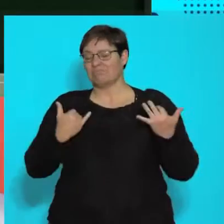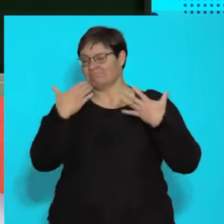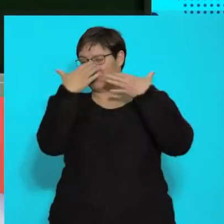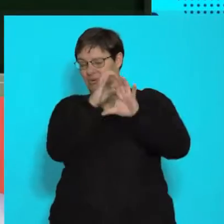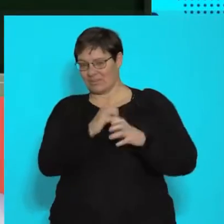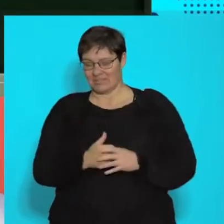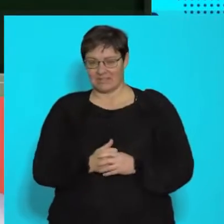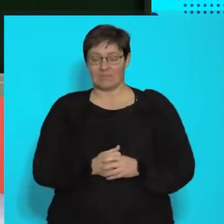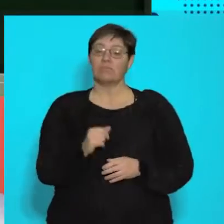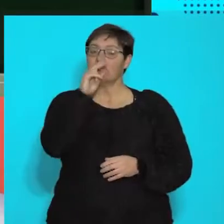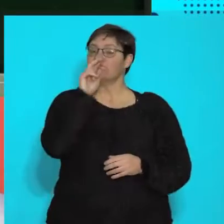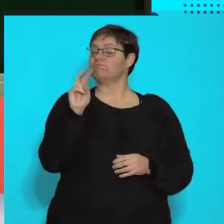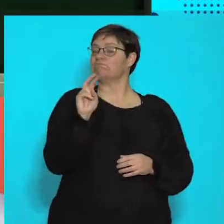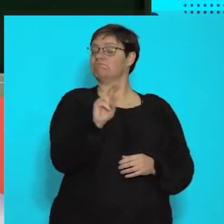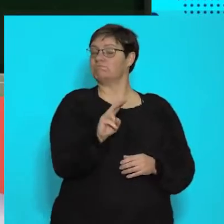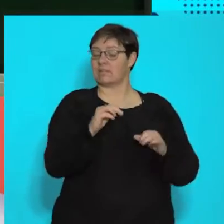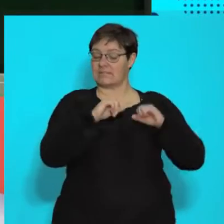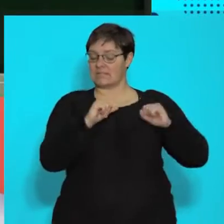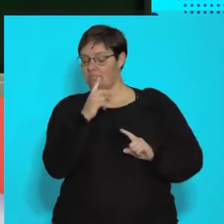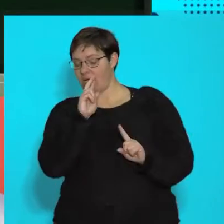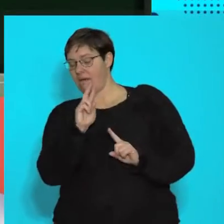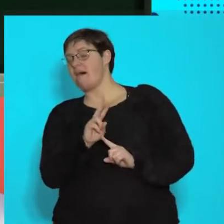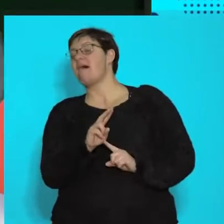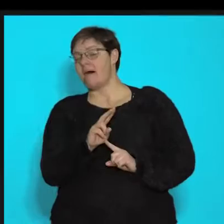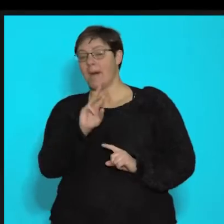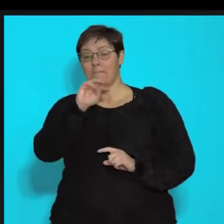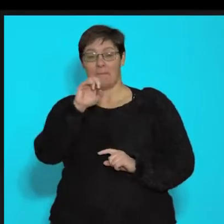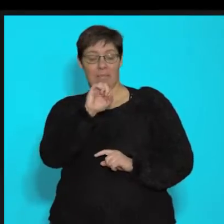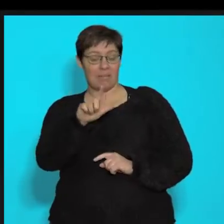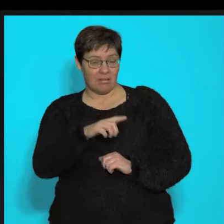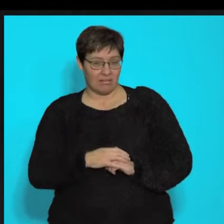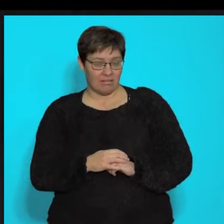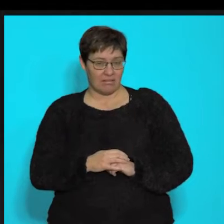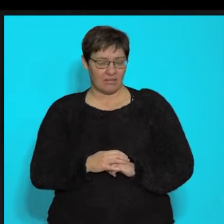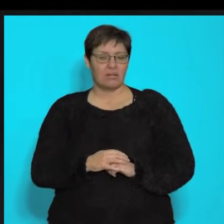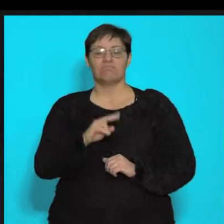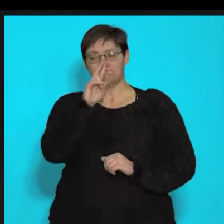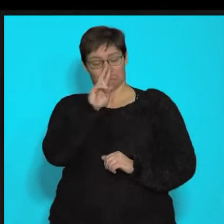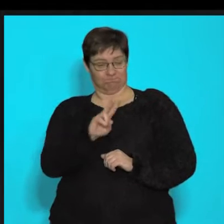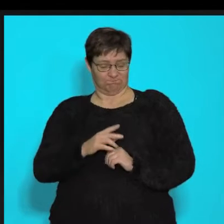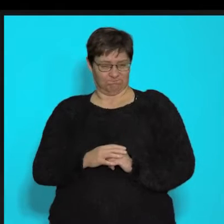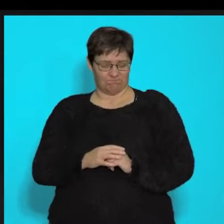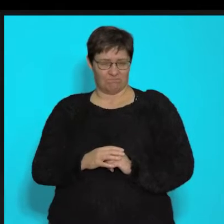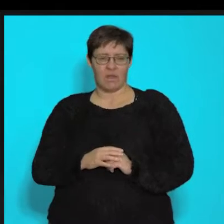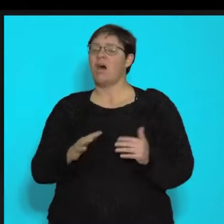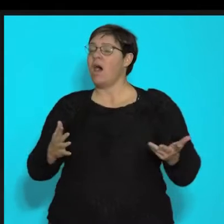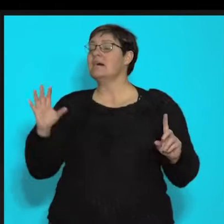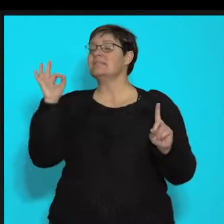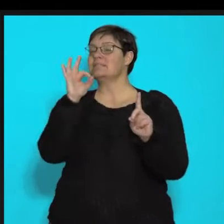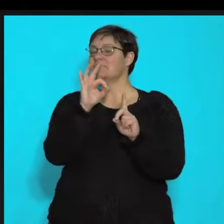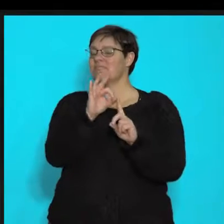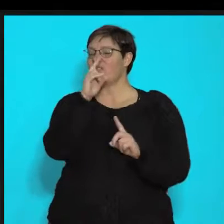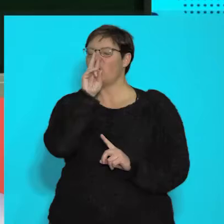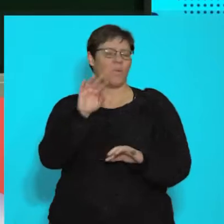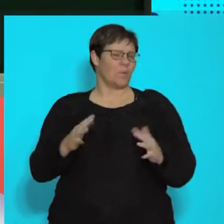today. So when I'm looking at the system that I'm going to look at, we're going to look at the mammals, right? And we're specifically